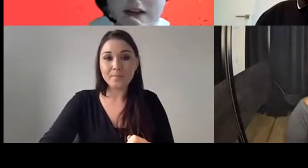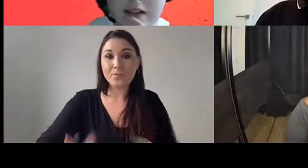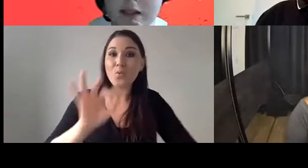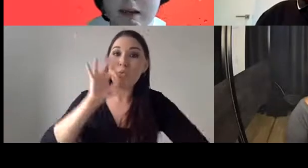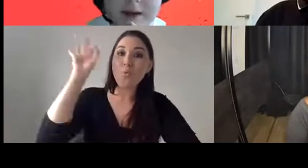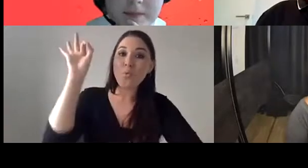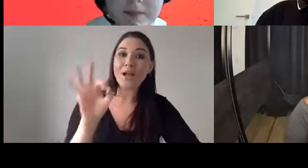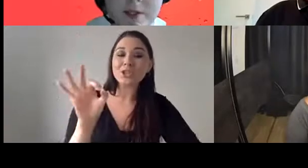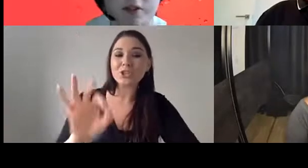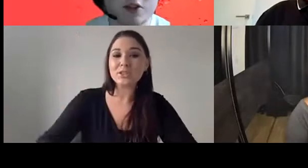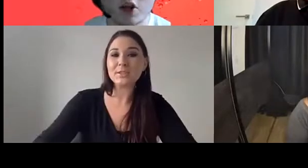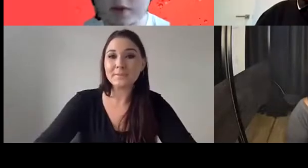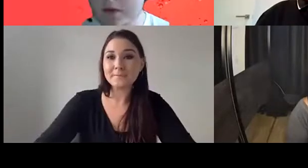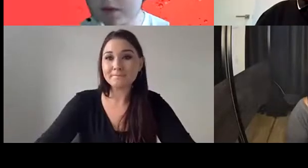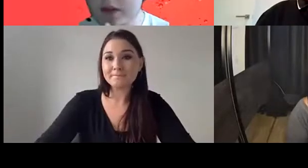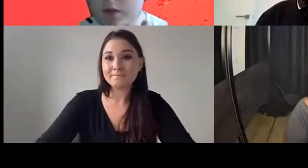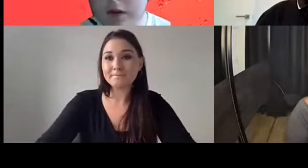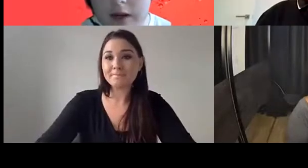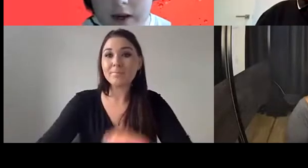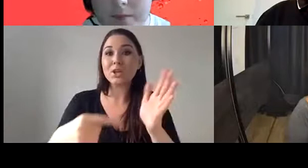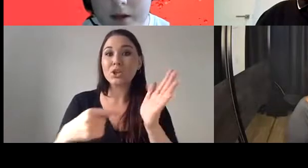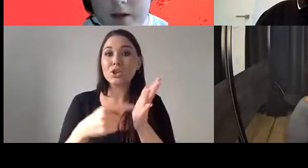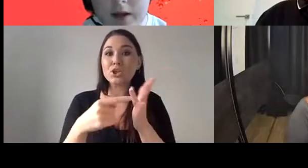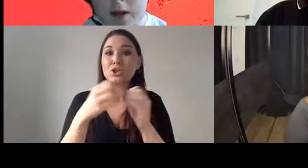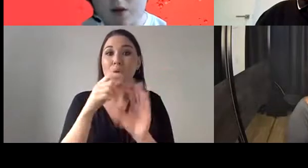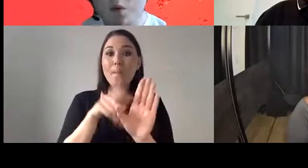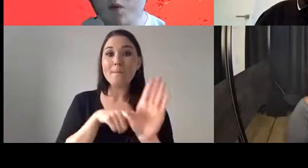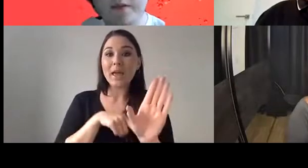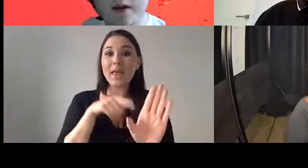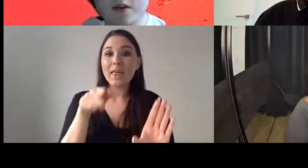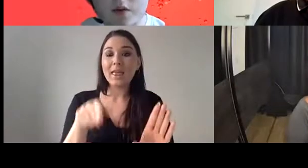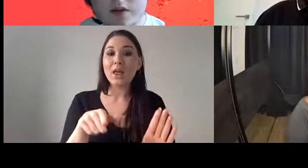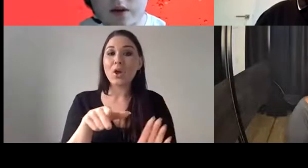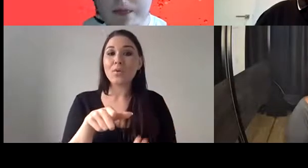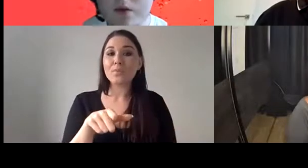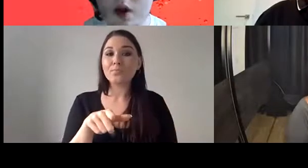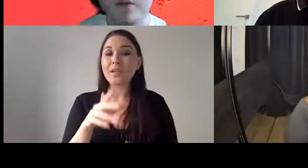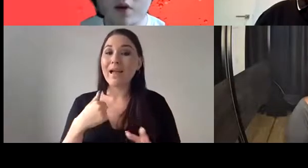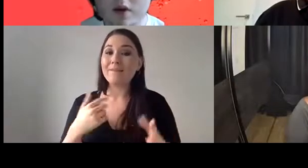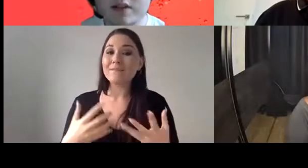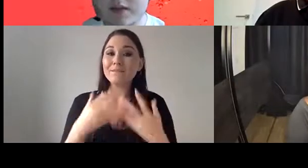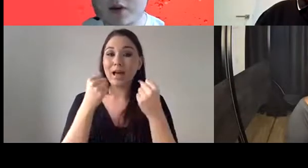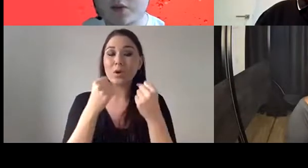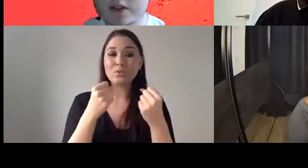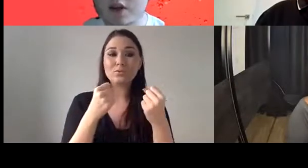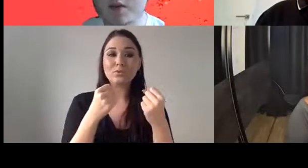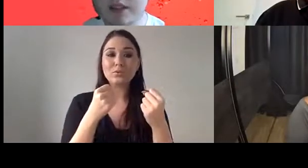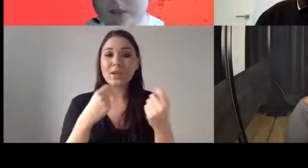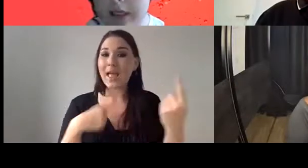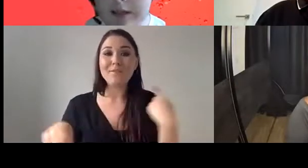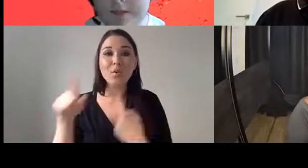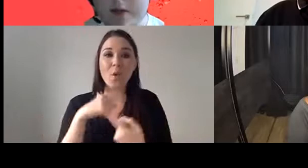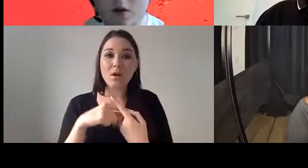to raise to Toby for this one. And what I found as well is that not everyone identifies with the